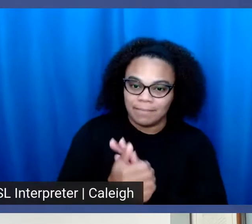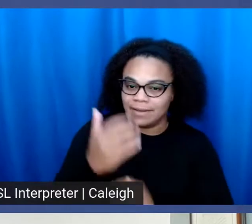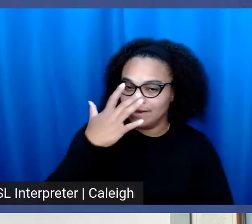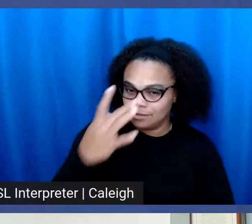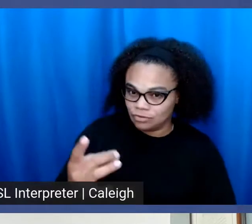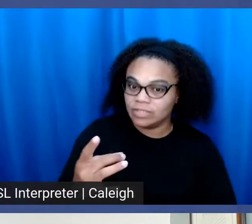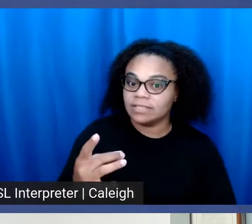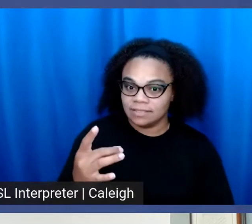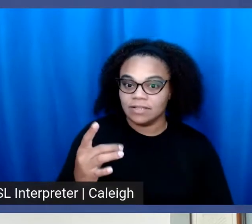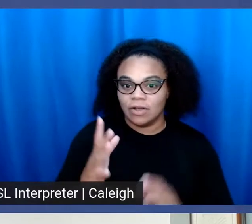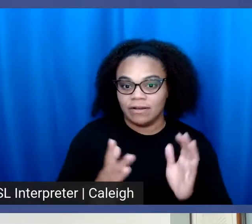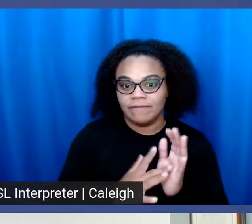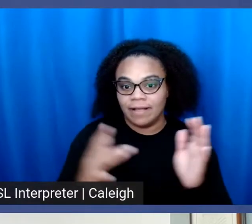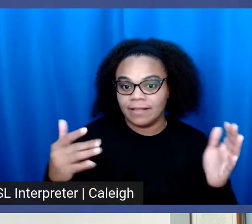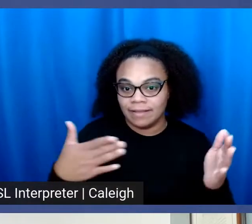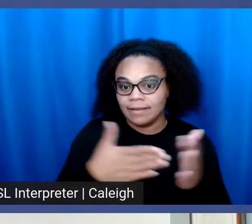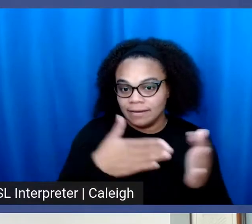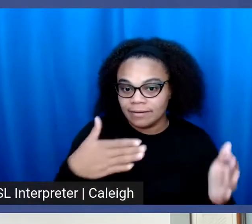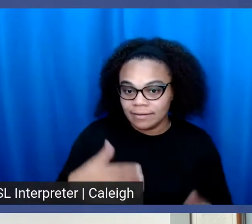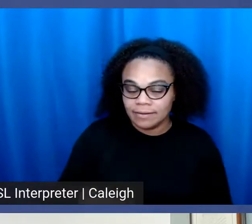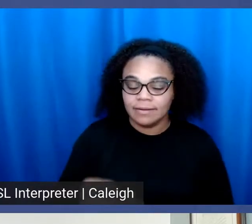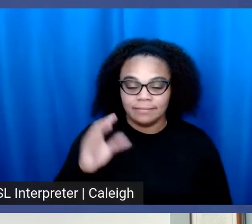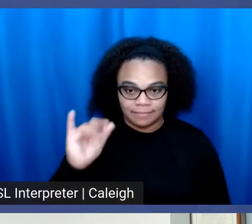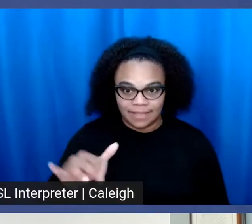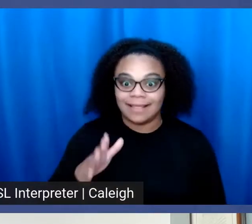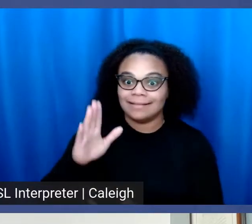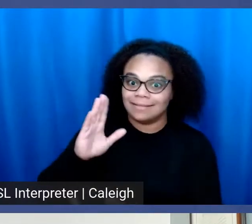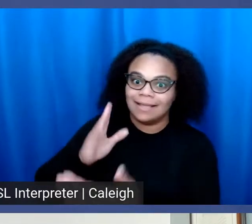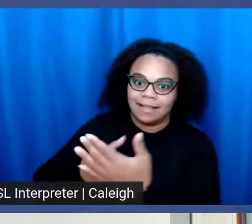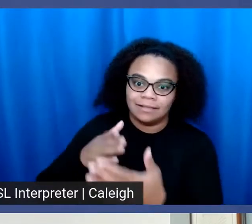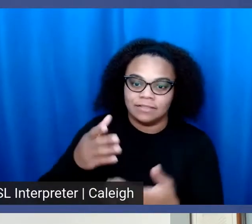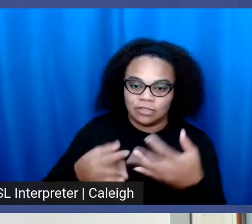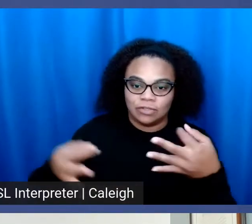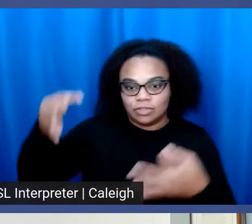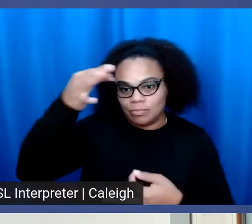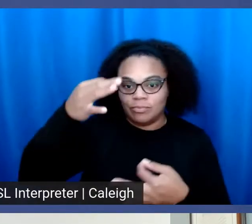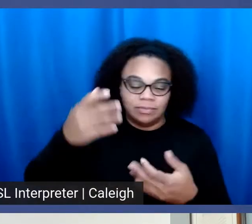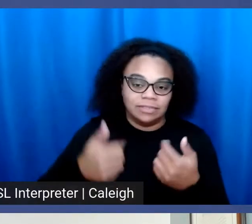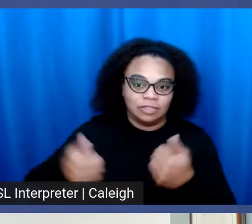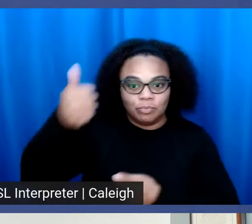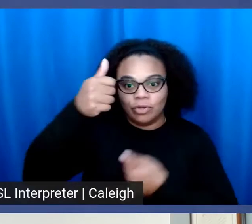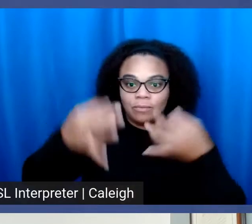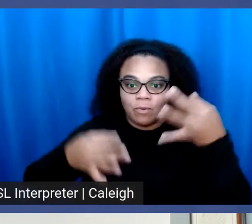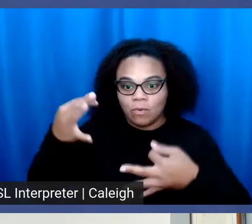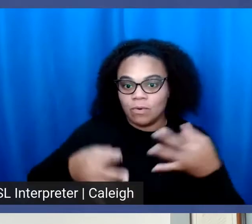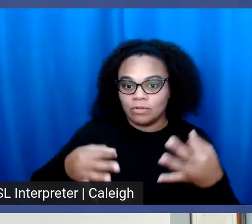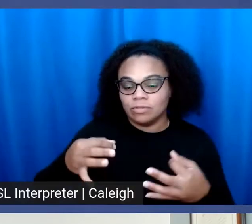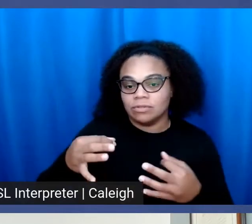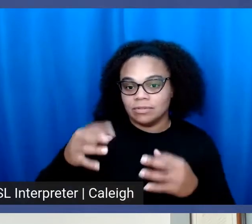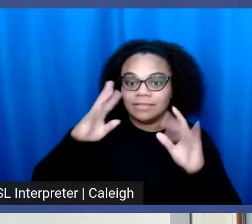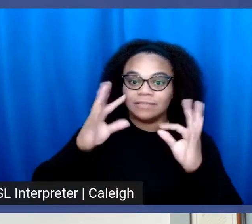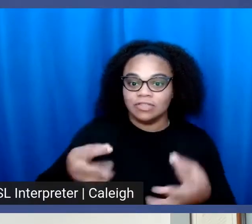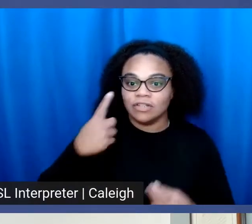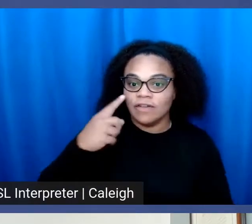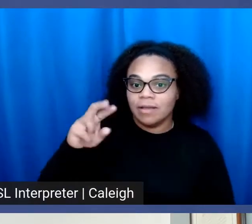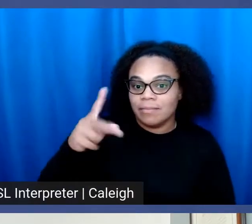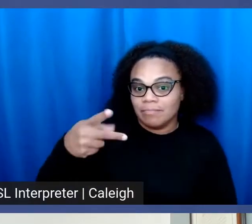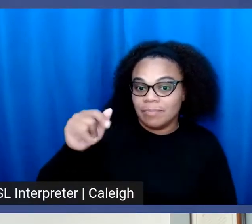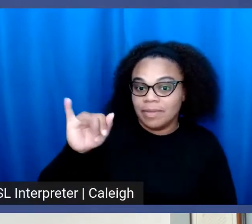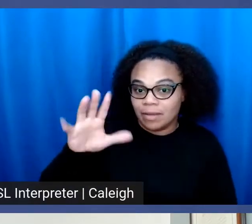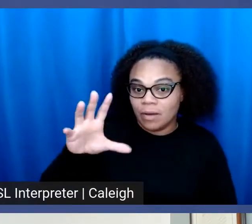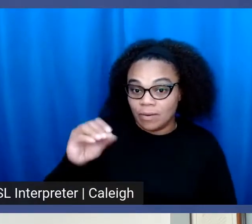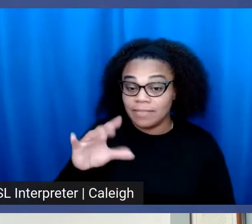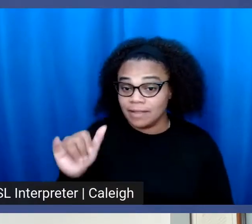that violates the Supreme Court's ruling in PICO and would be worthy of a challenge. Absolutely. Is